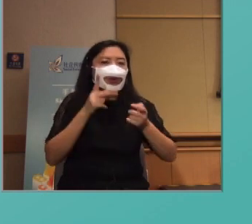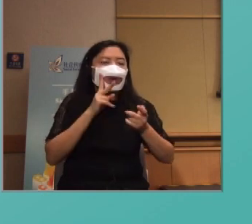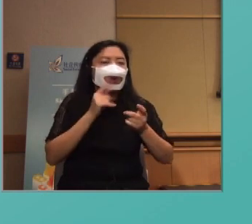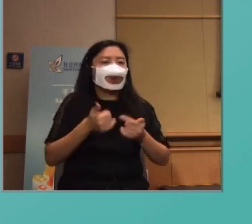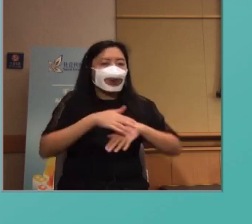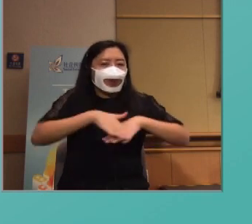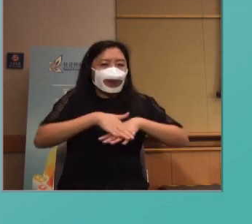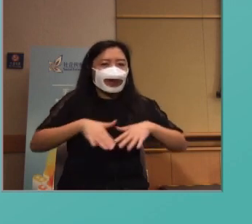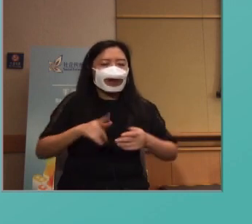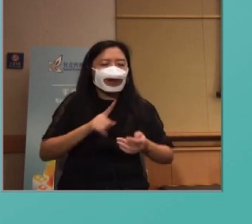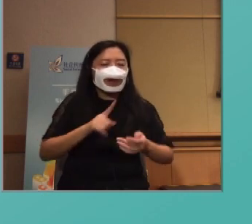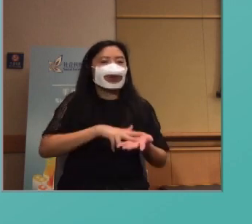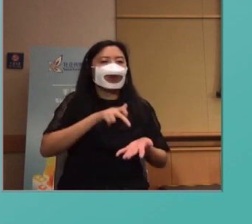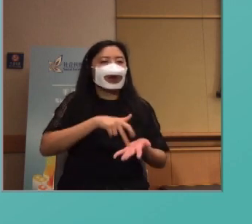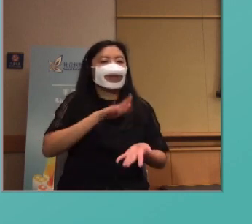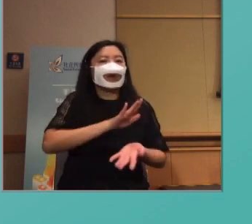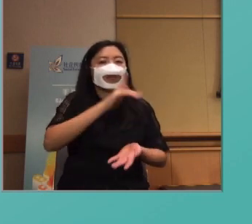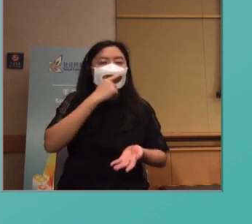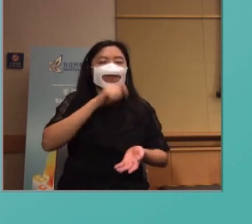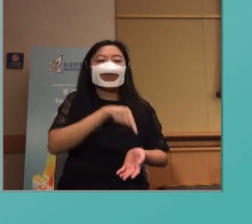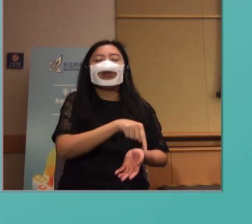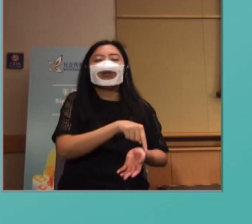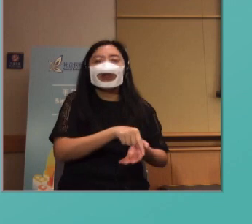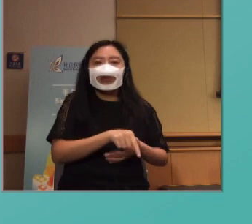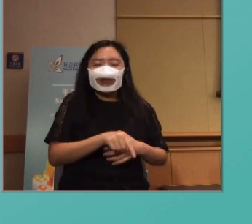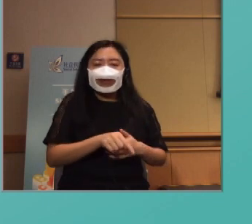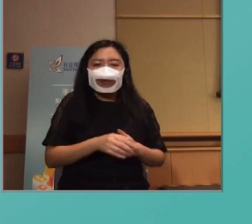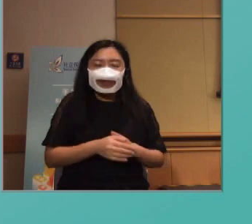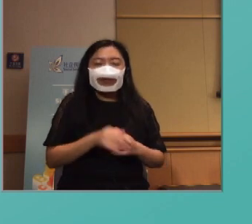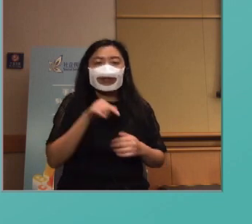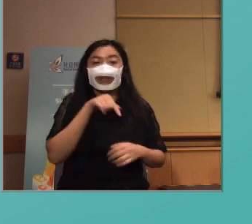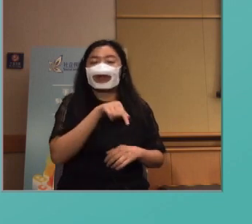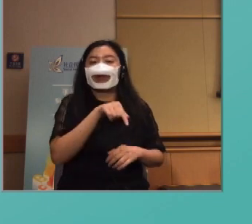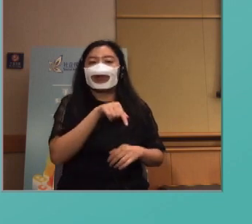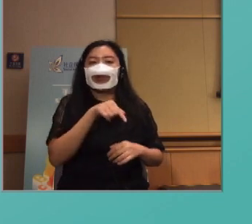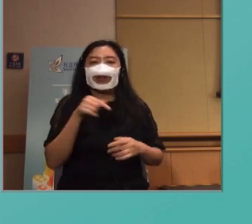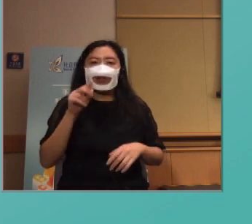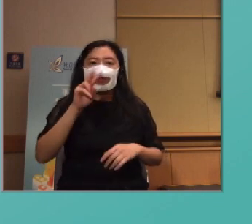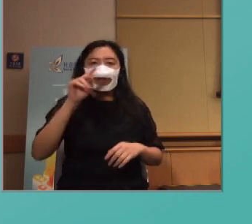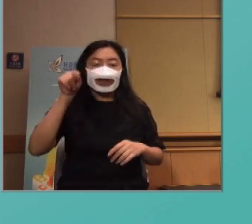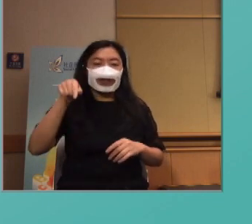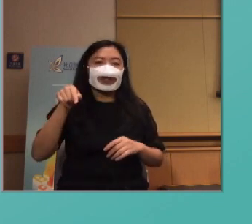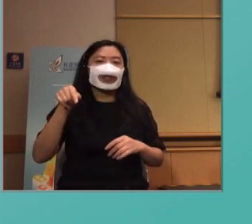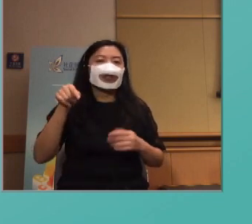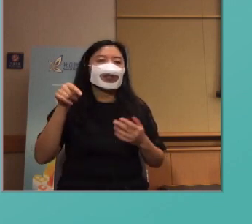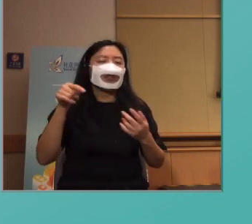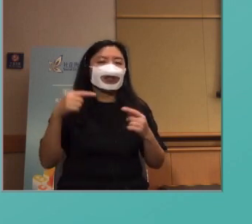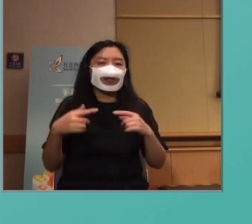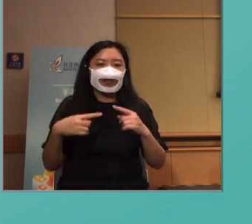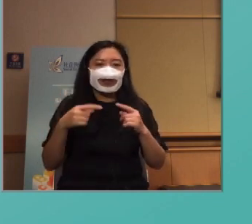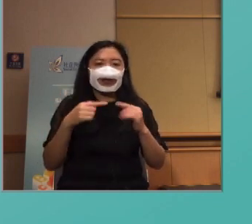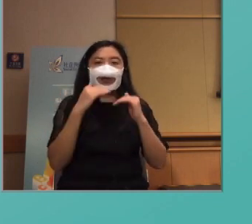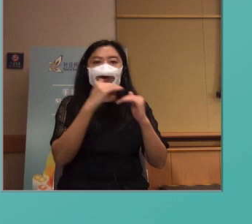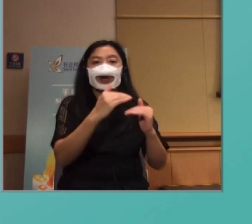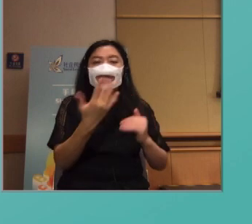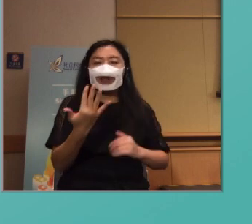This where NFT will have only 200 copies, and it costs just 15 cents when